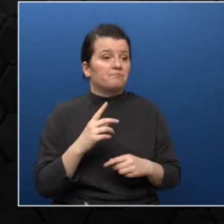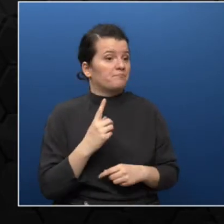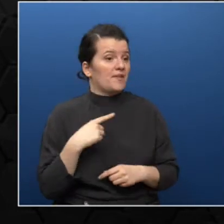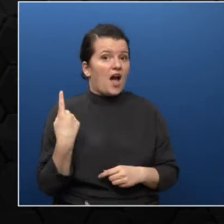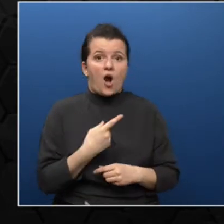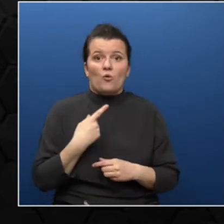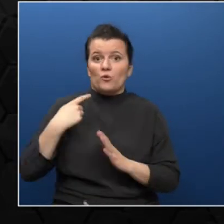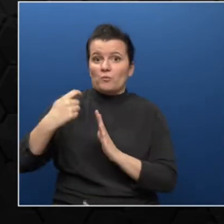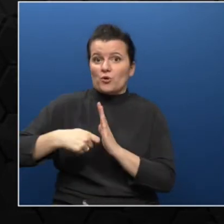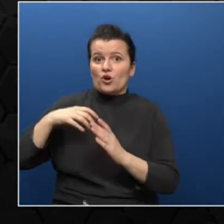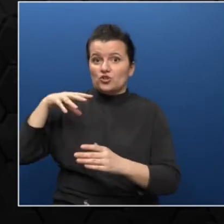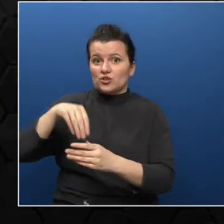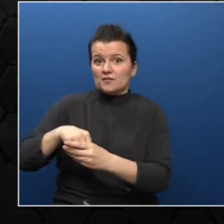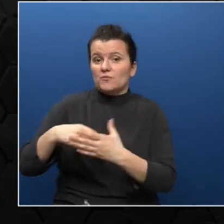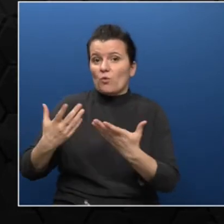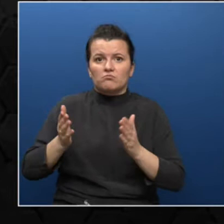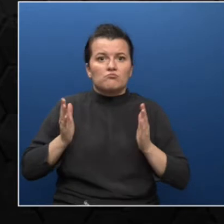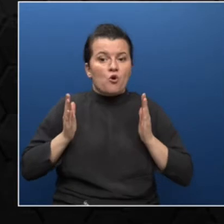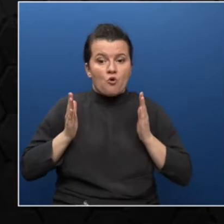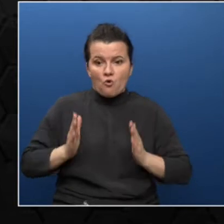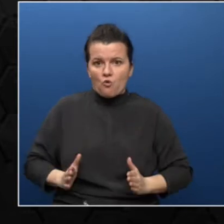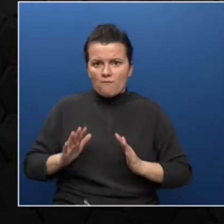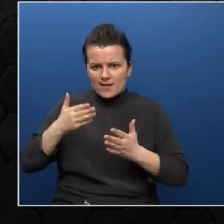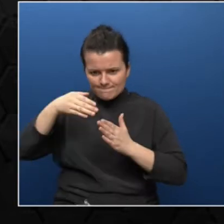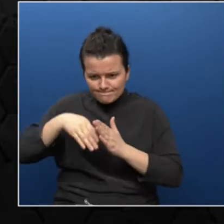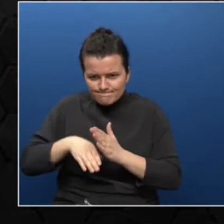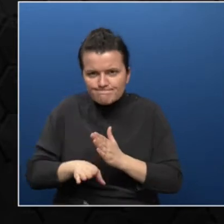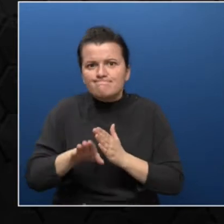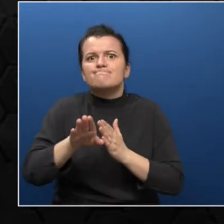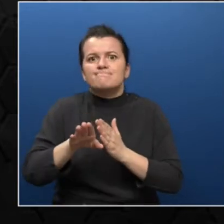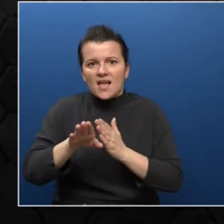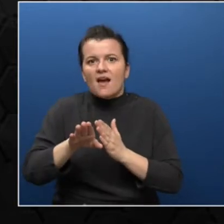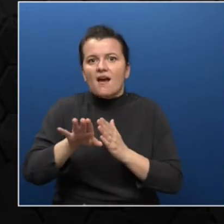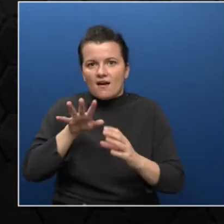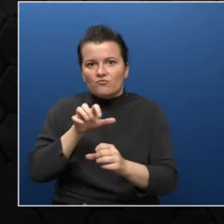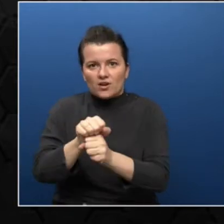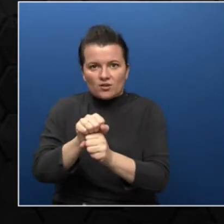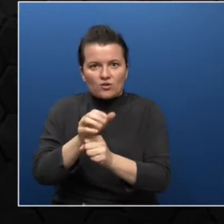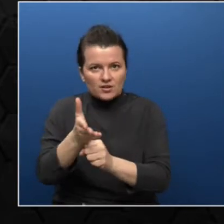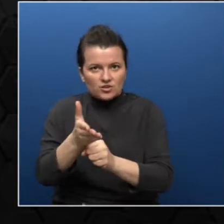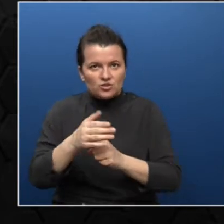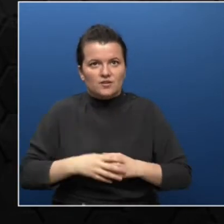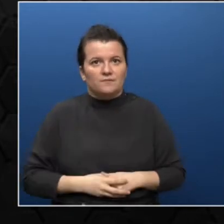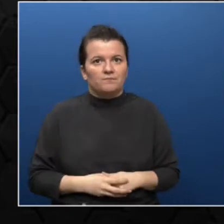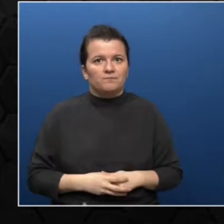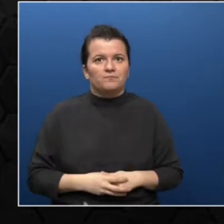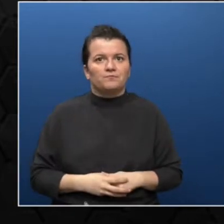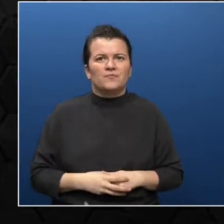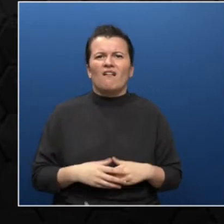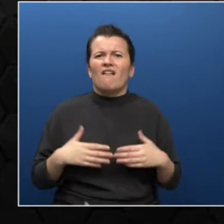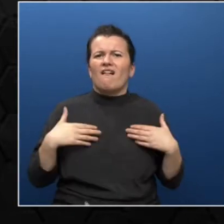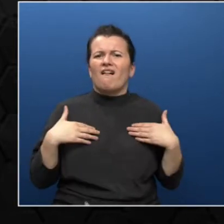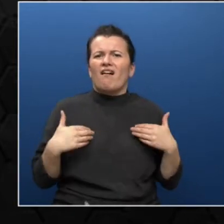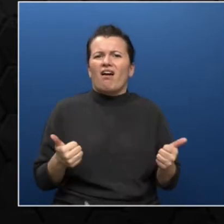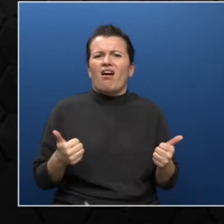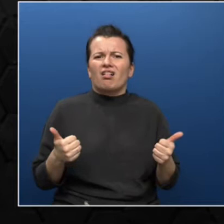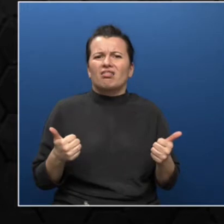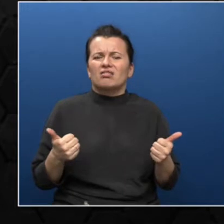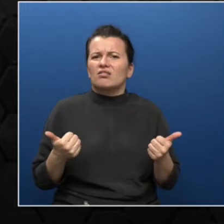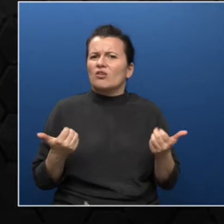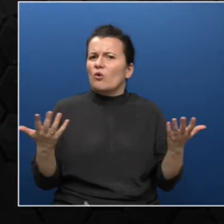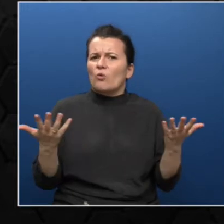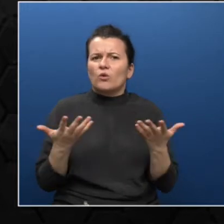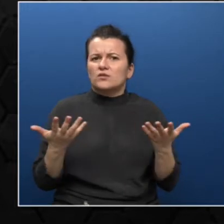First of all, the World Health Organization defines health as a state of complete